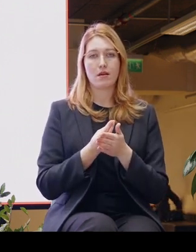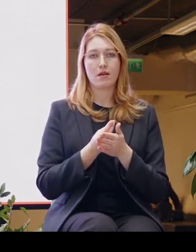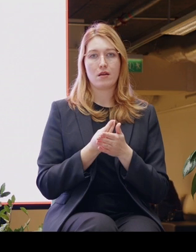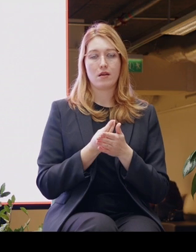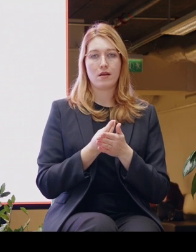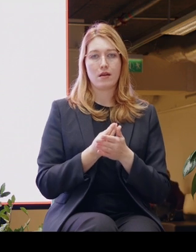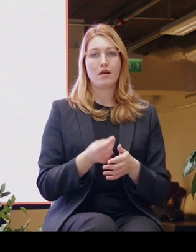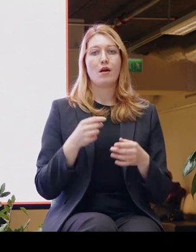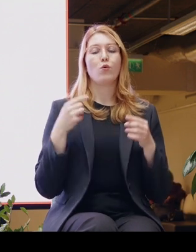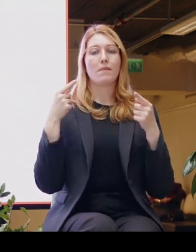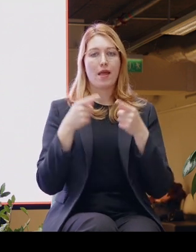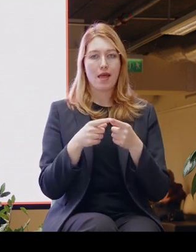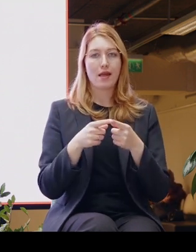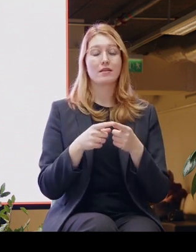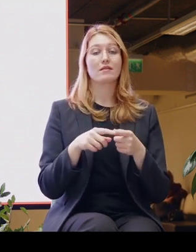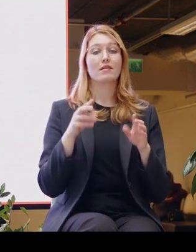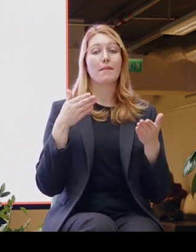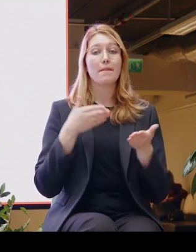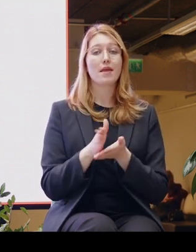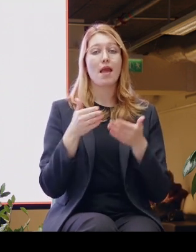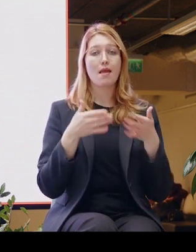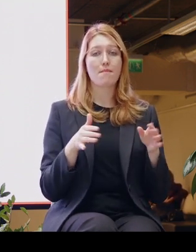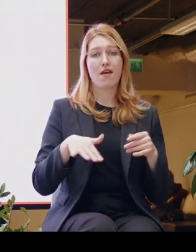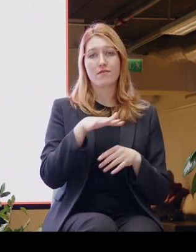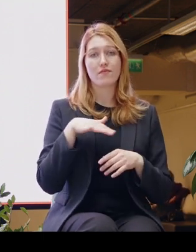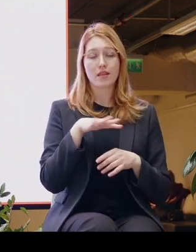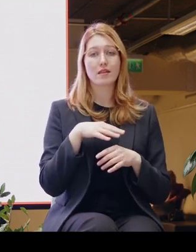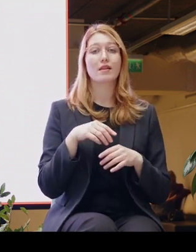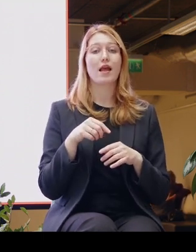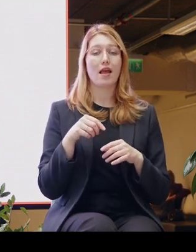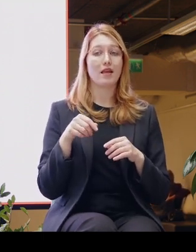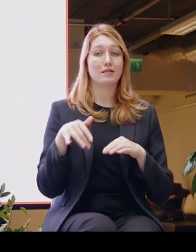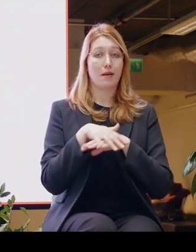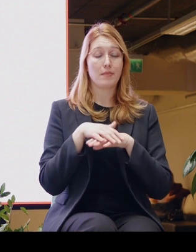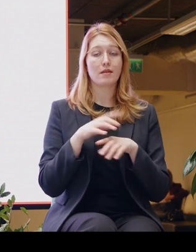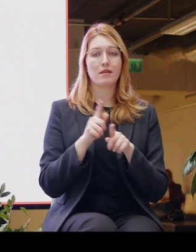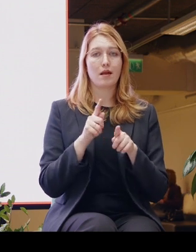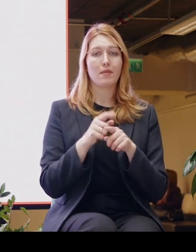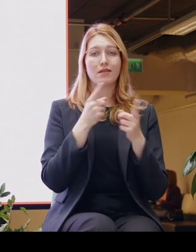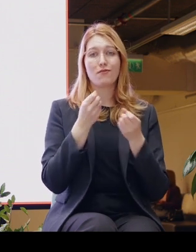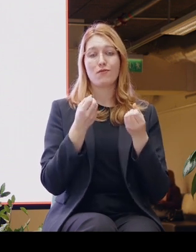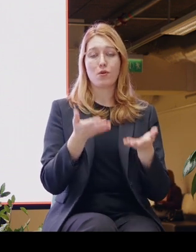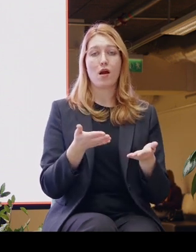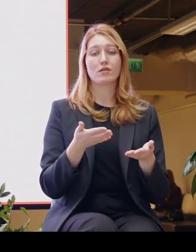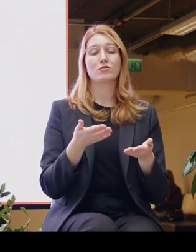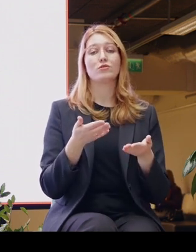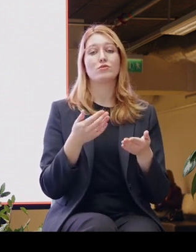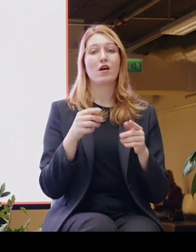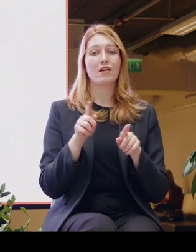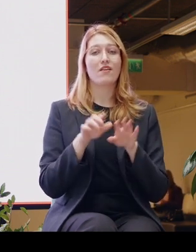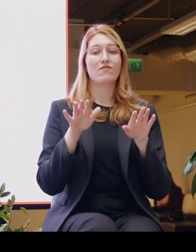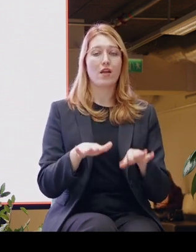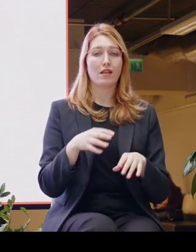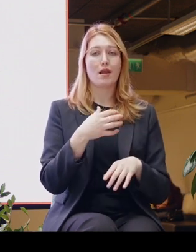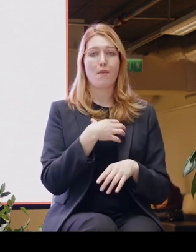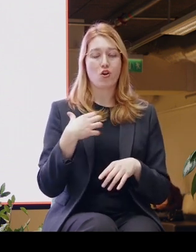meaning and propose of the accessibility requirements regulatory. We're doing the information days to the local government